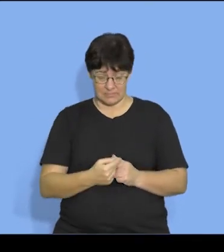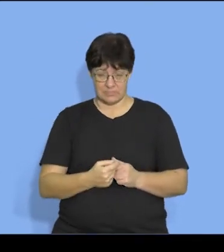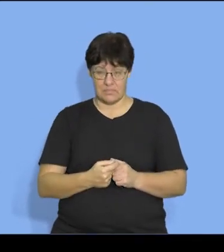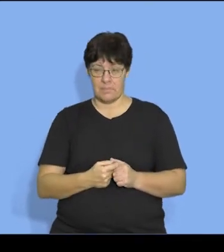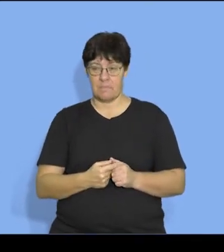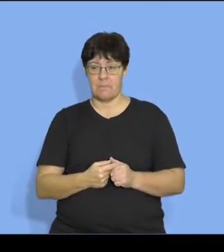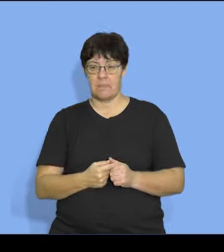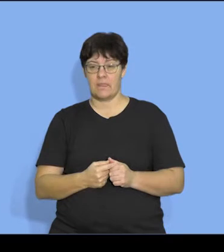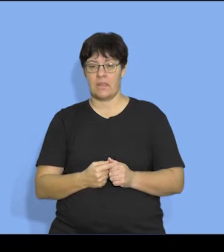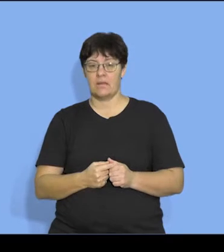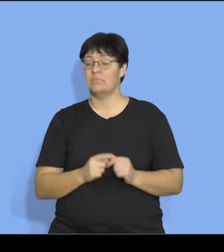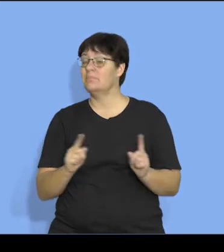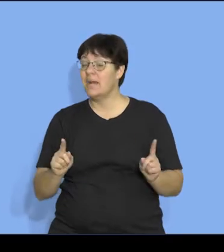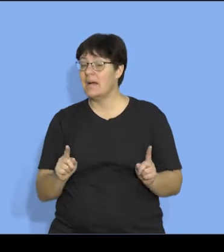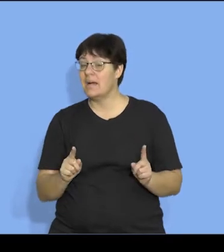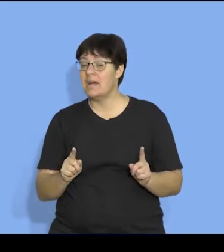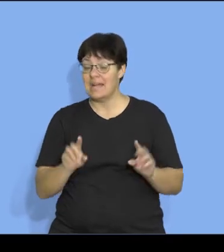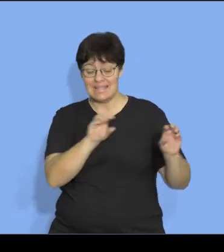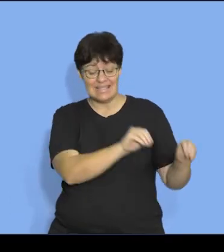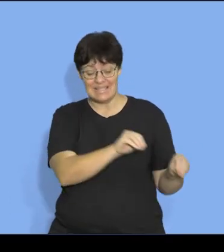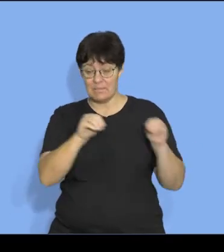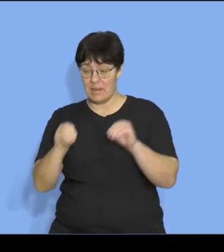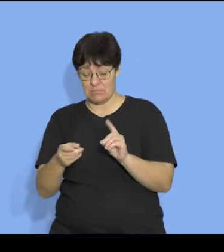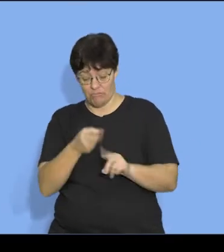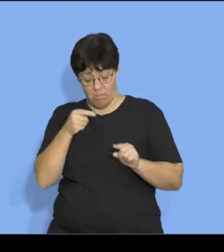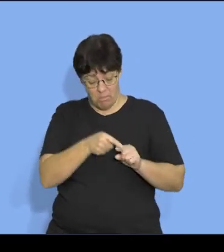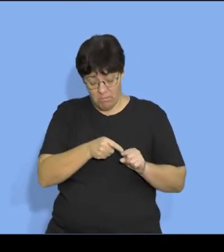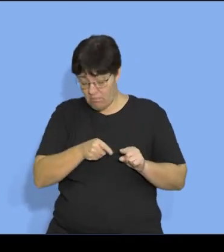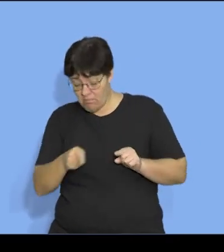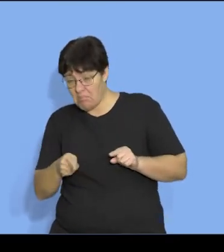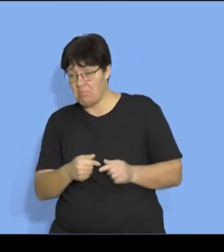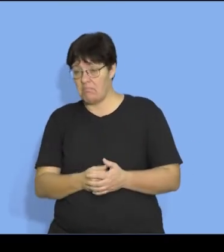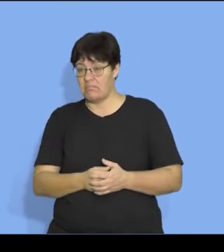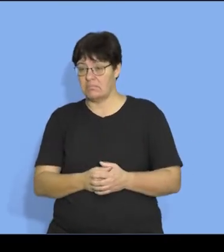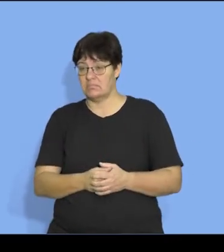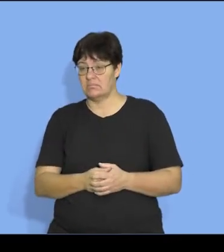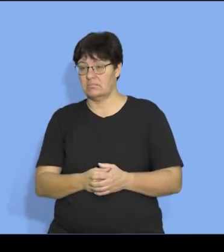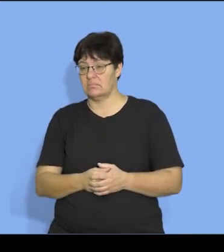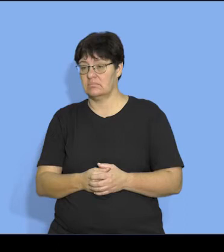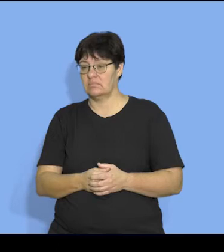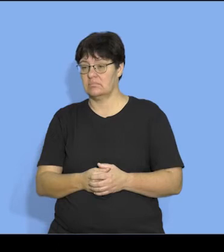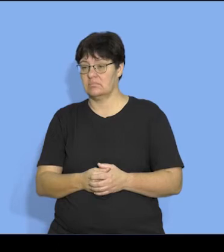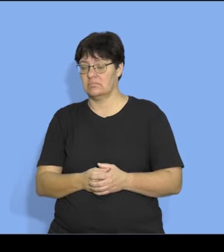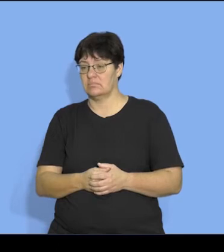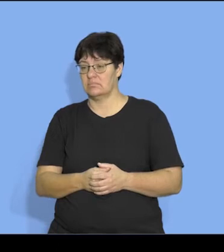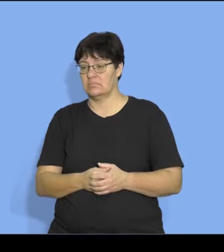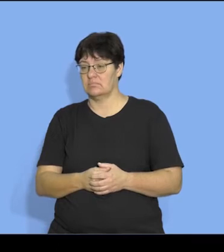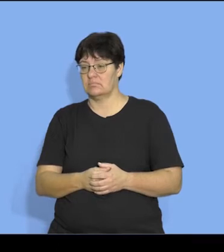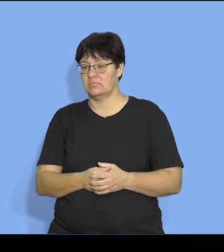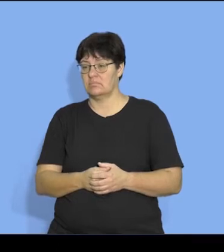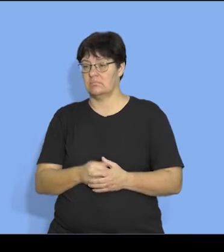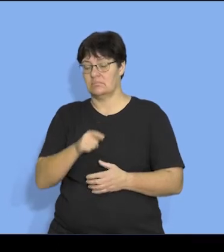right and left, but her displacement is from here,